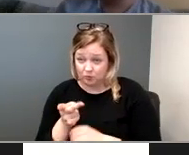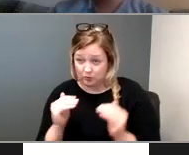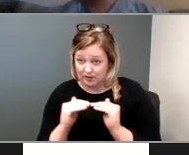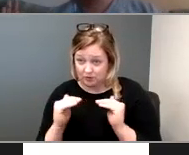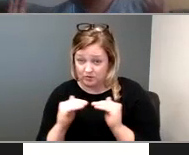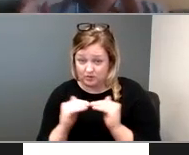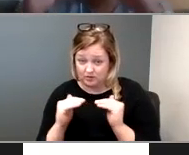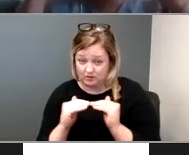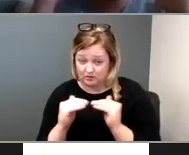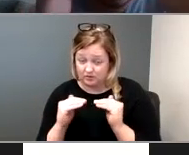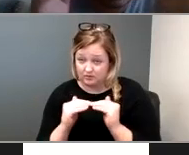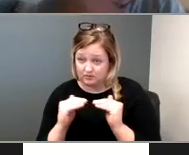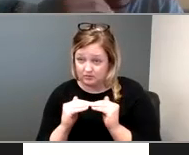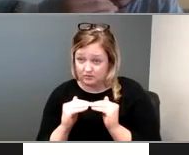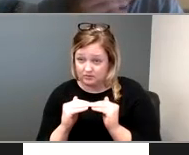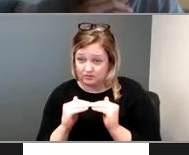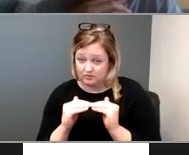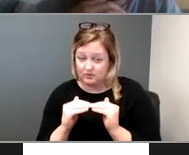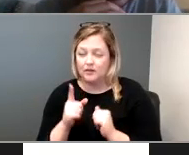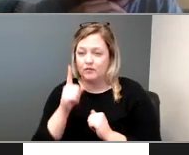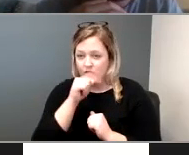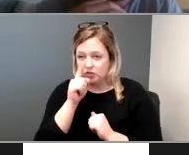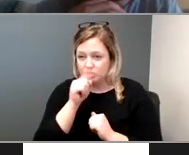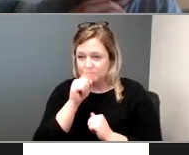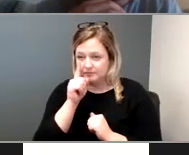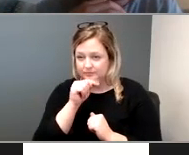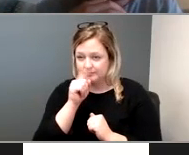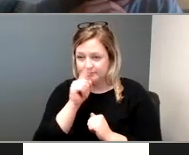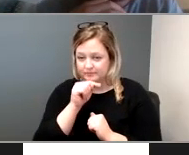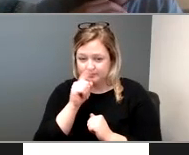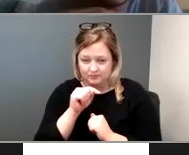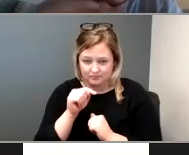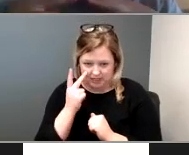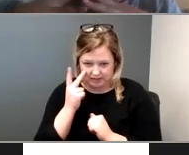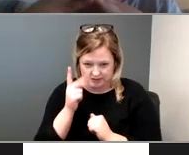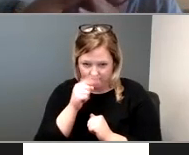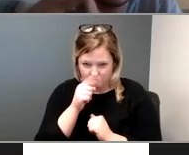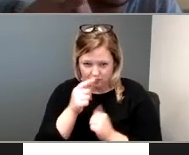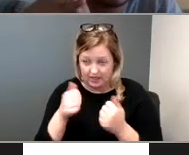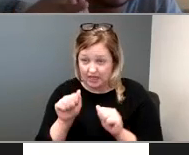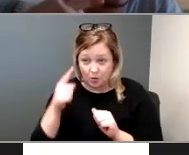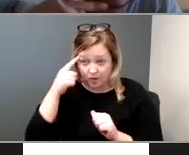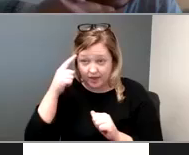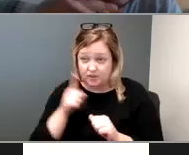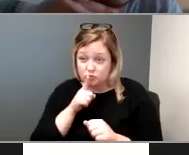n. So what about number 4? False. Anybody else? False. Anybody thinks it's true?